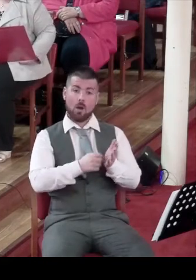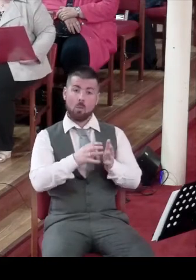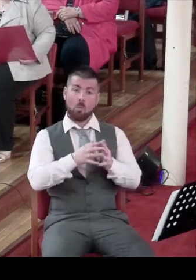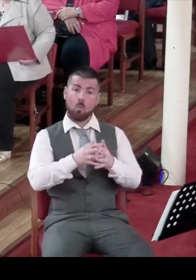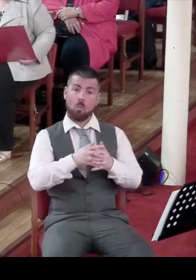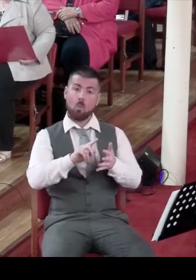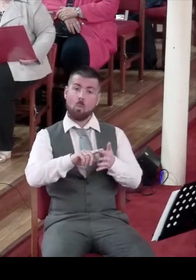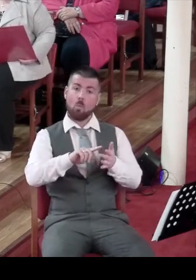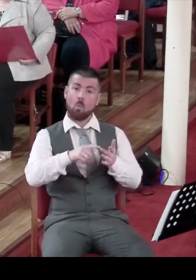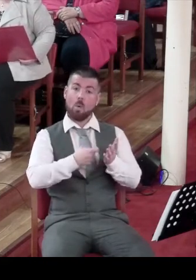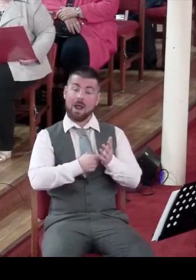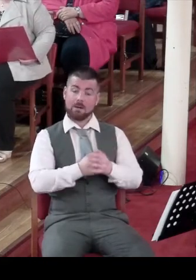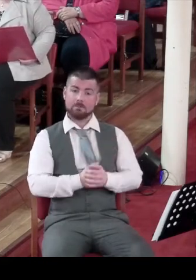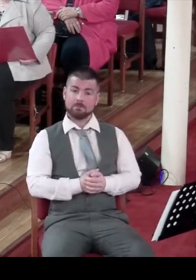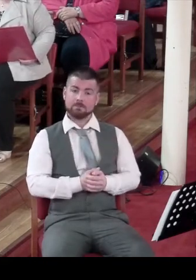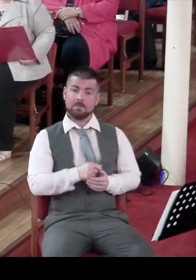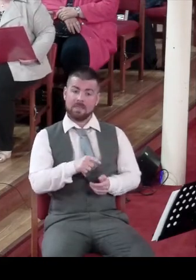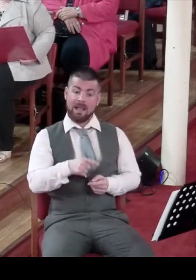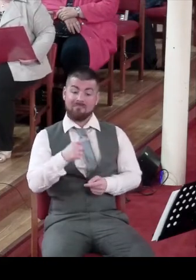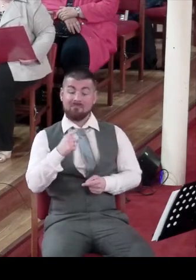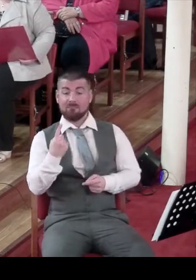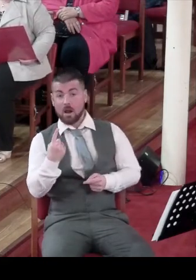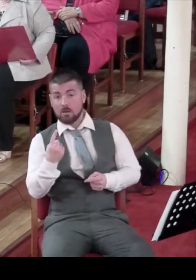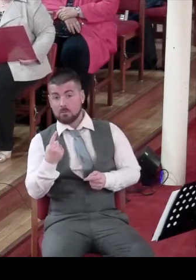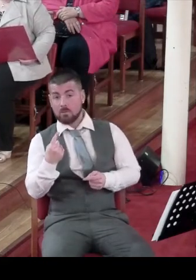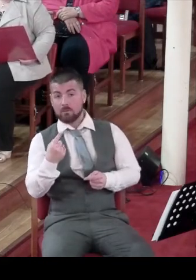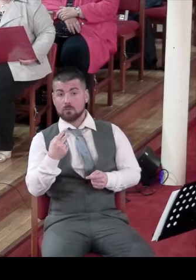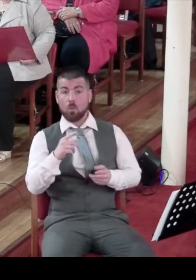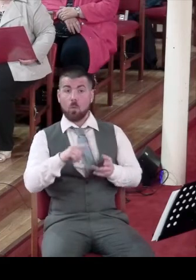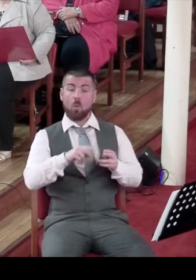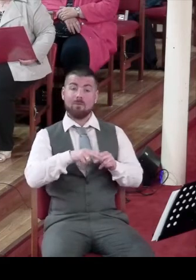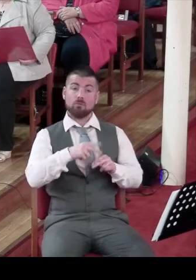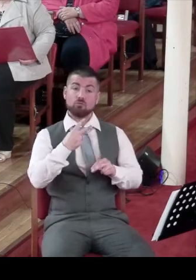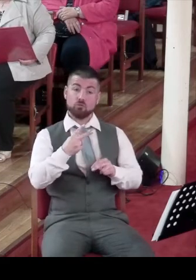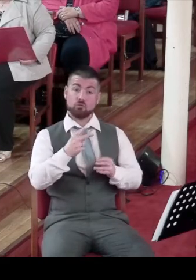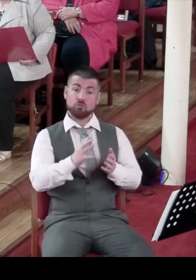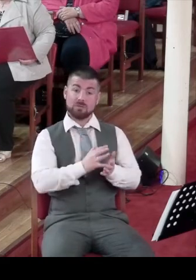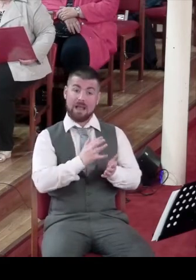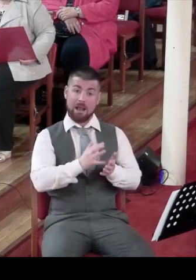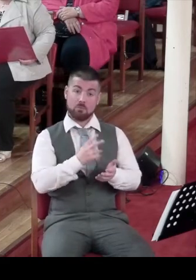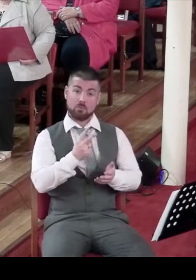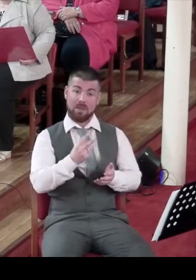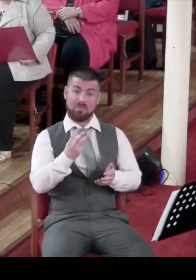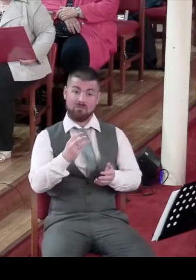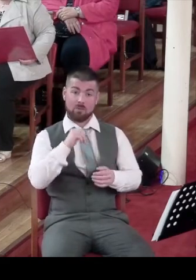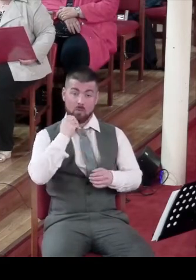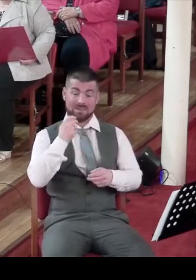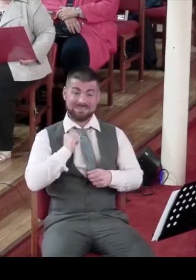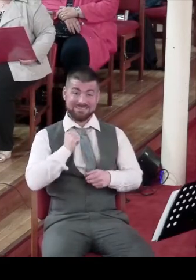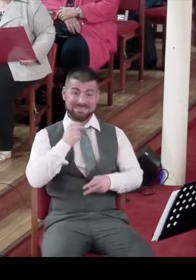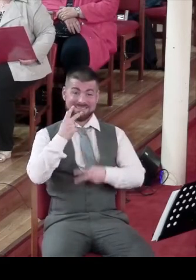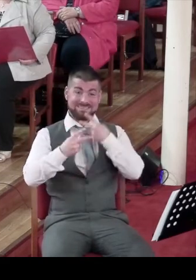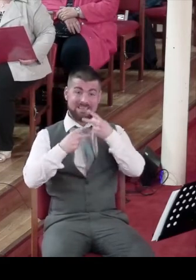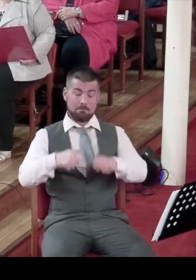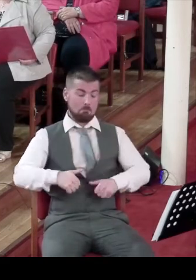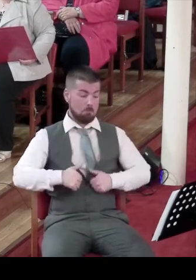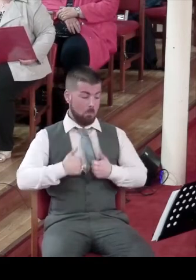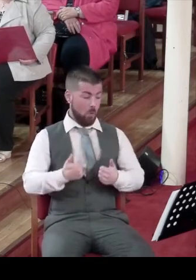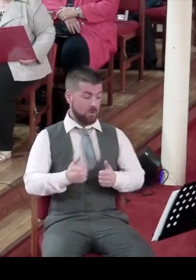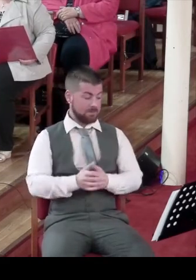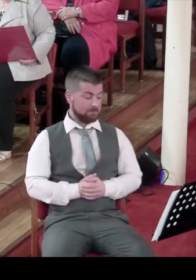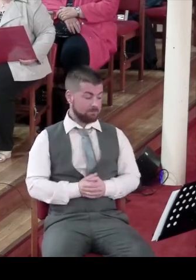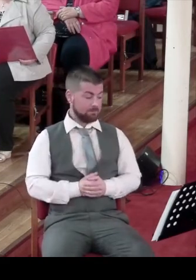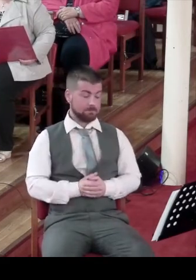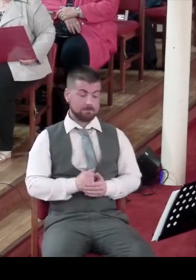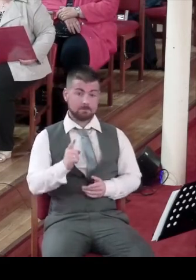to be the first of two versions of Psalm 23 that we're actually going to sing this morning.